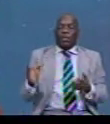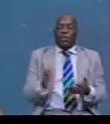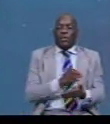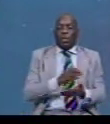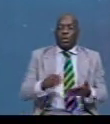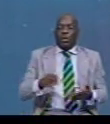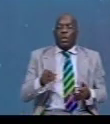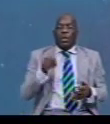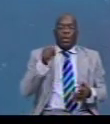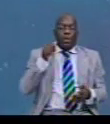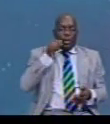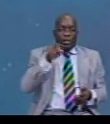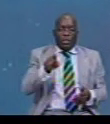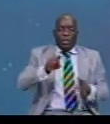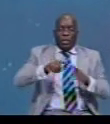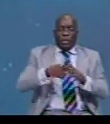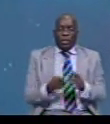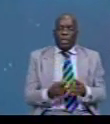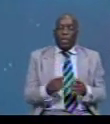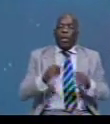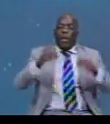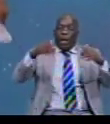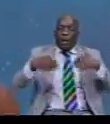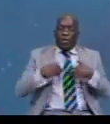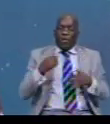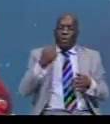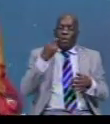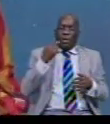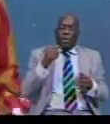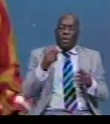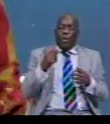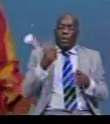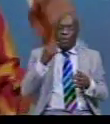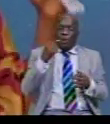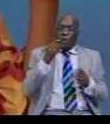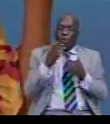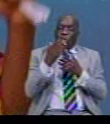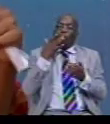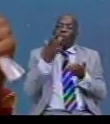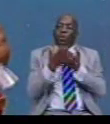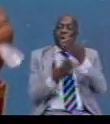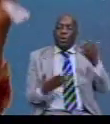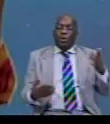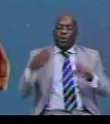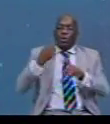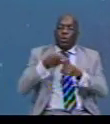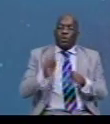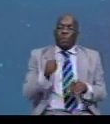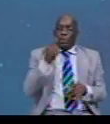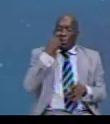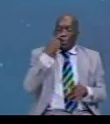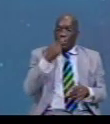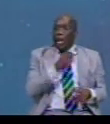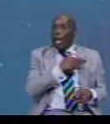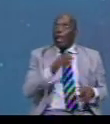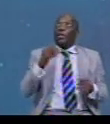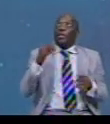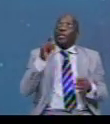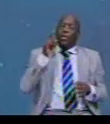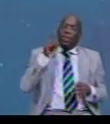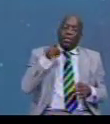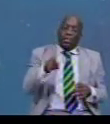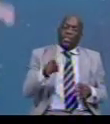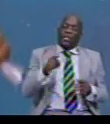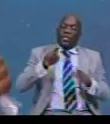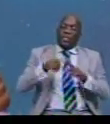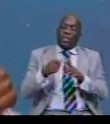So I was like, thank God, because today this thing has come to an end. And after